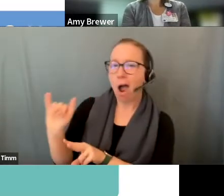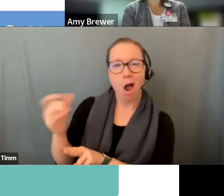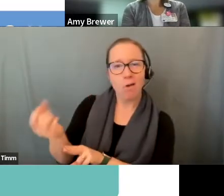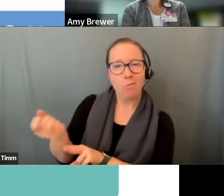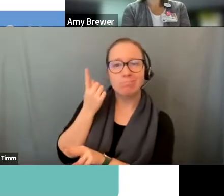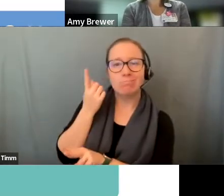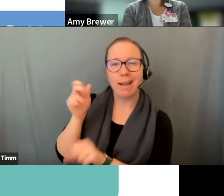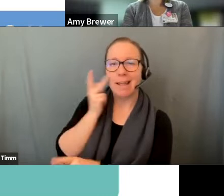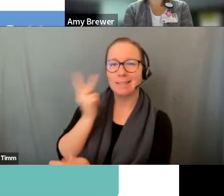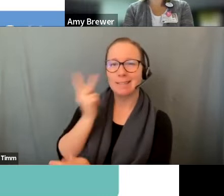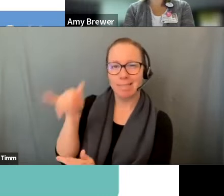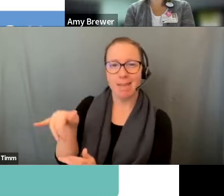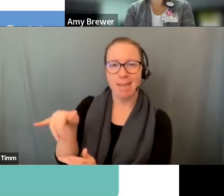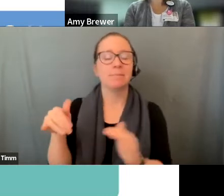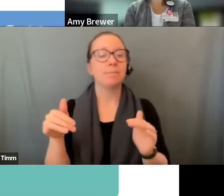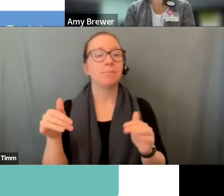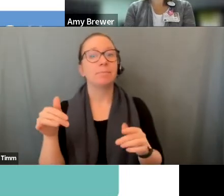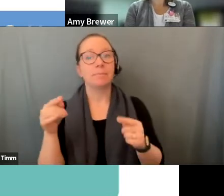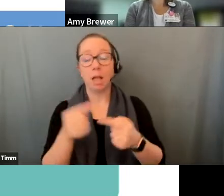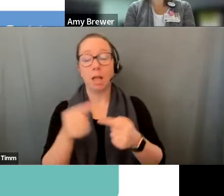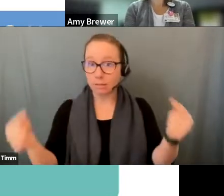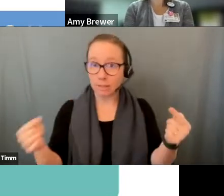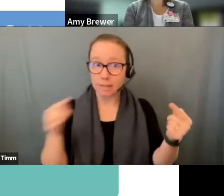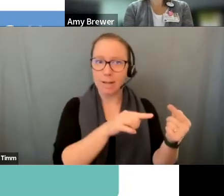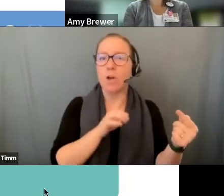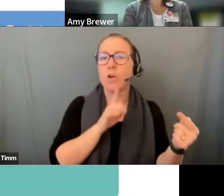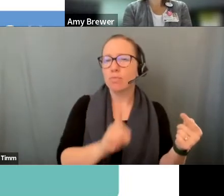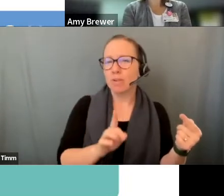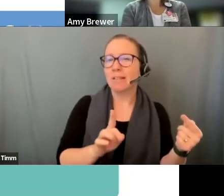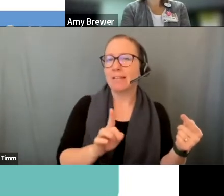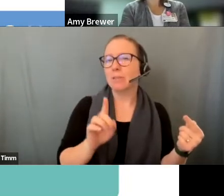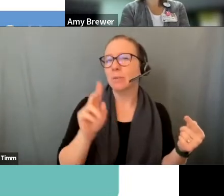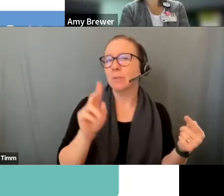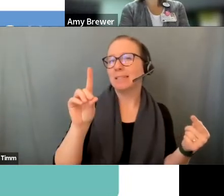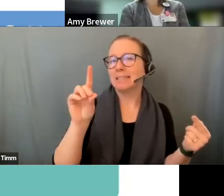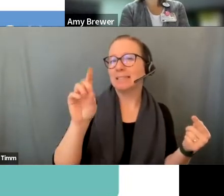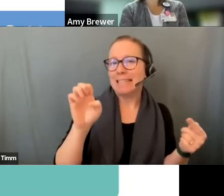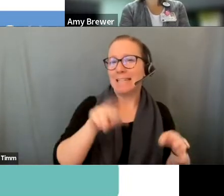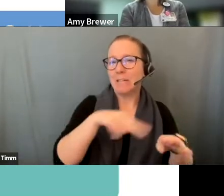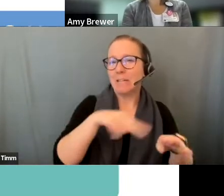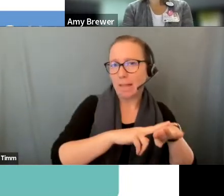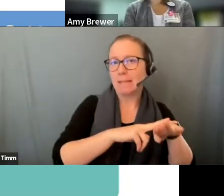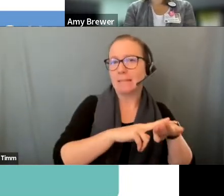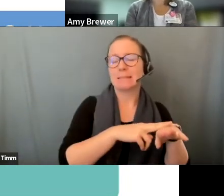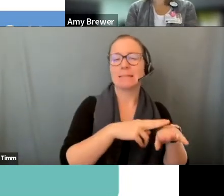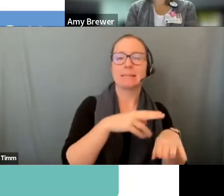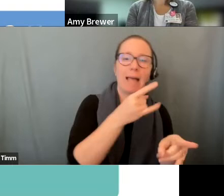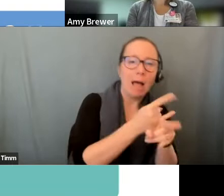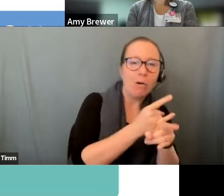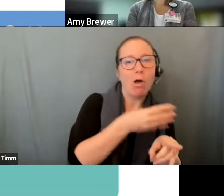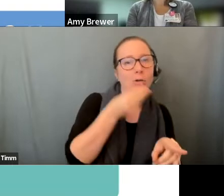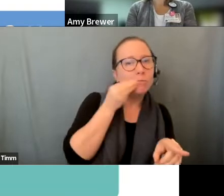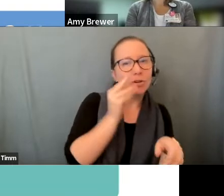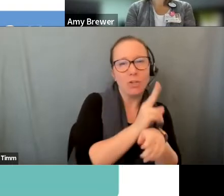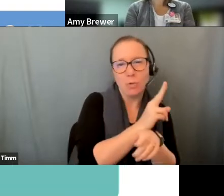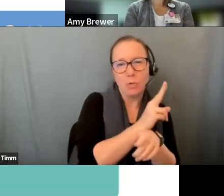side, it's really important to denormalize substance use and other unhealthy behaviors. And that's that modeling